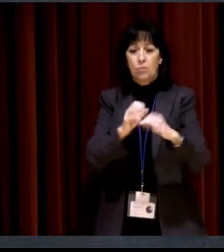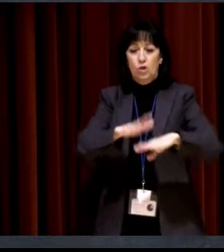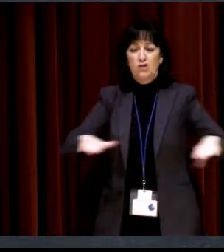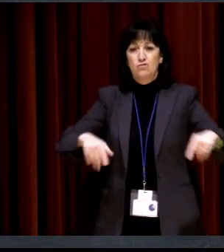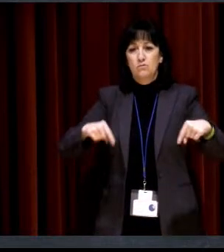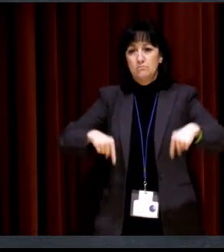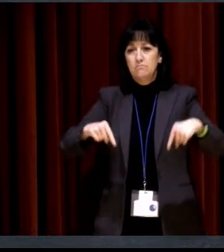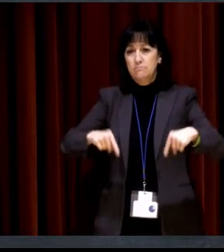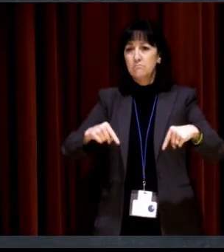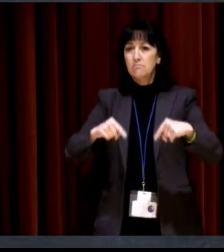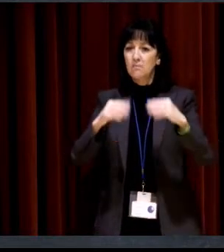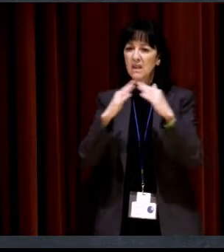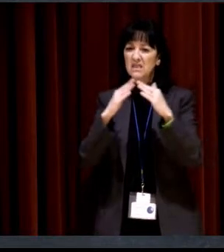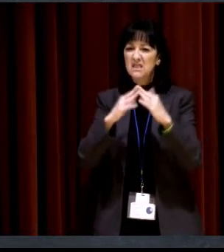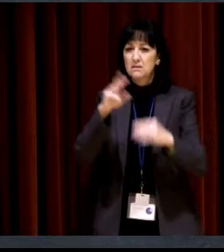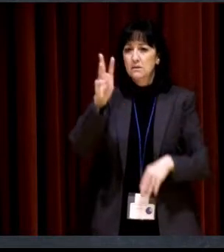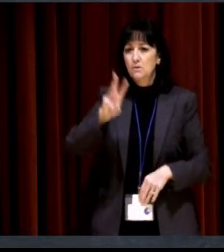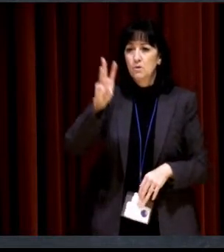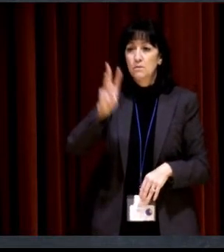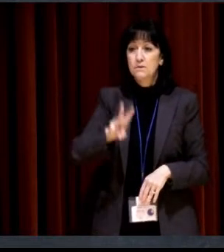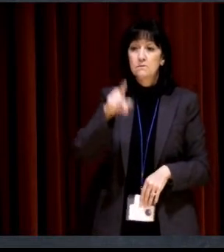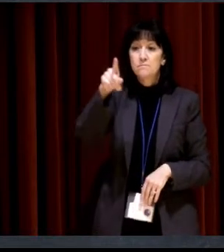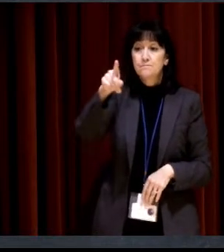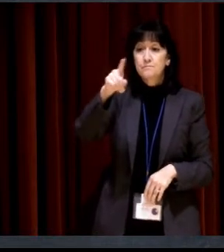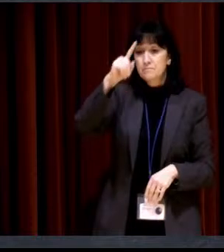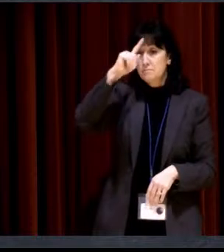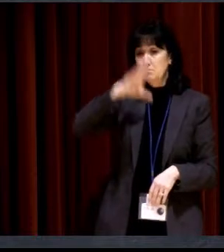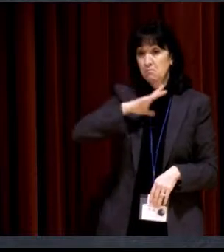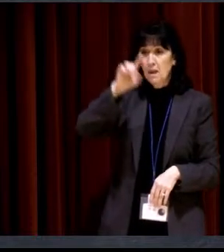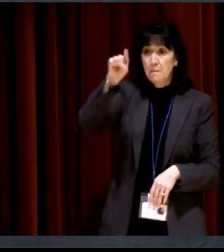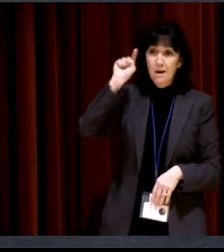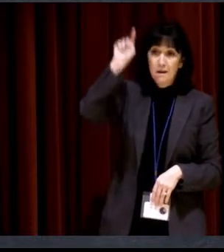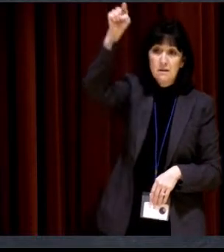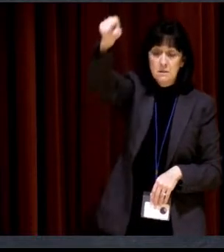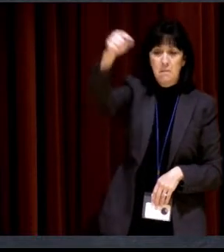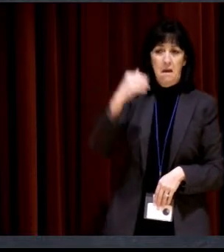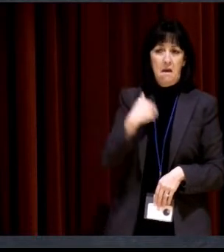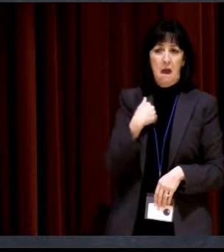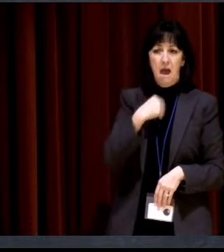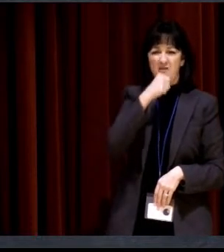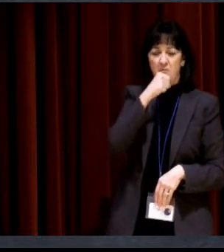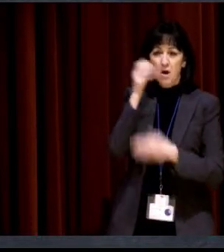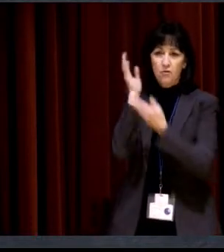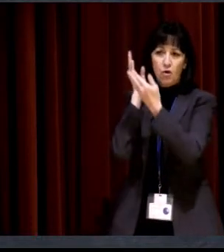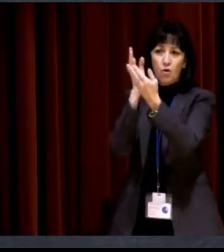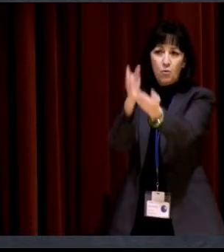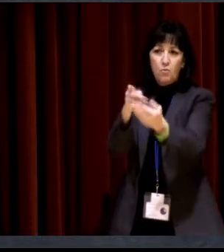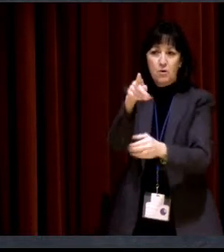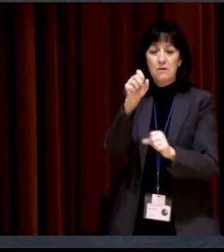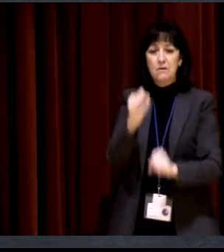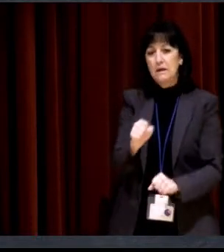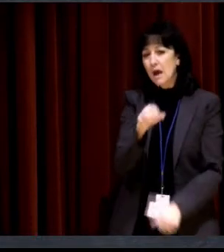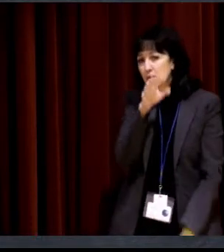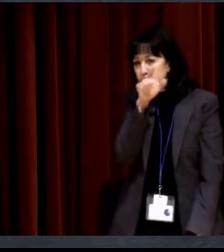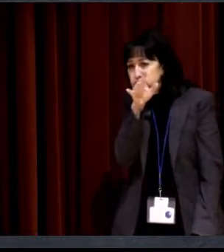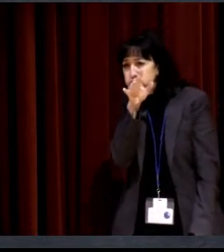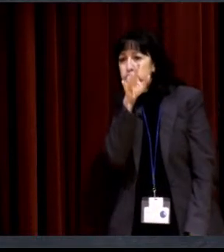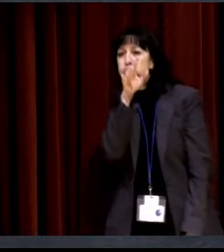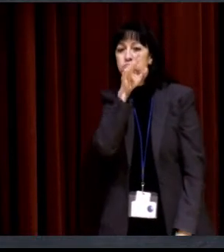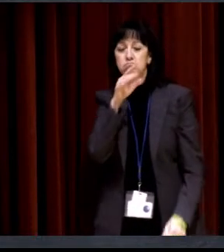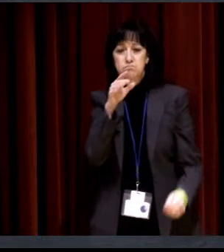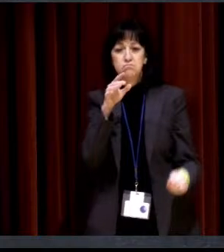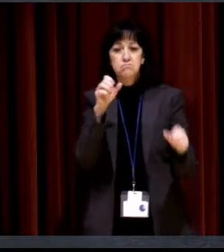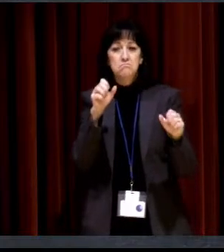comments, and any advice you have. Yes, sir, in the back. And we've got a microphone going around. You can address your question to either Jim or